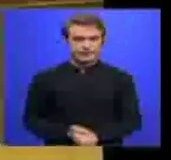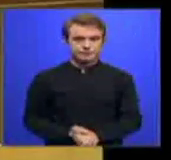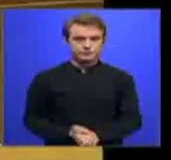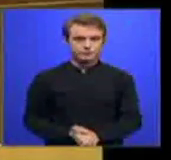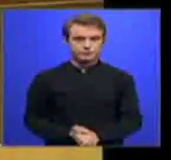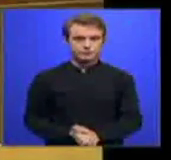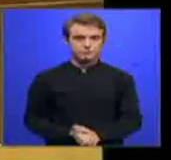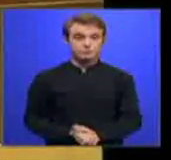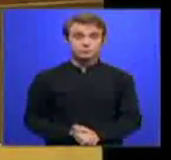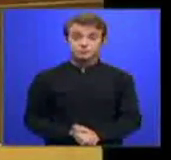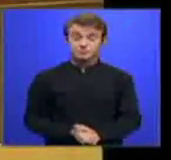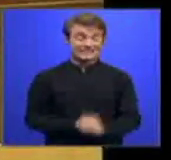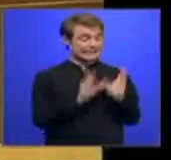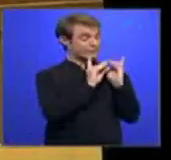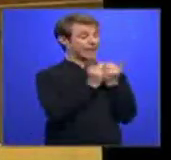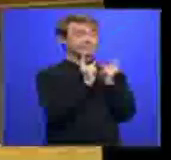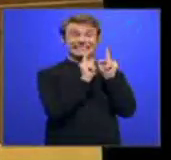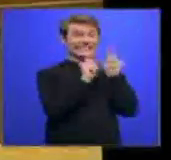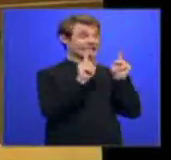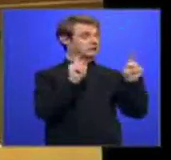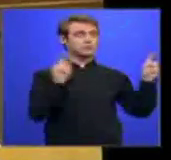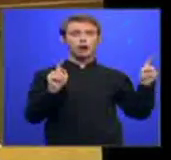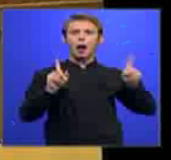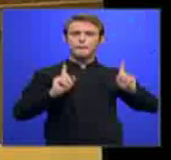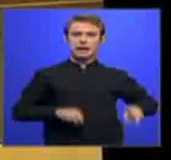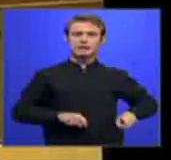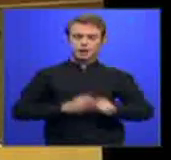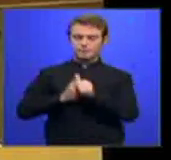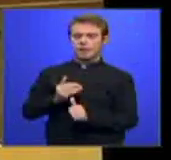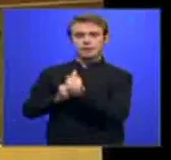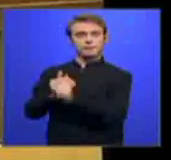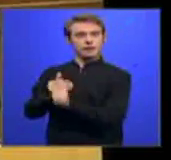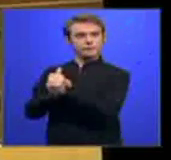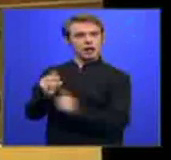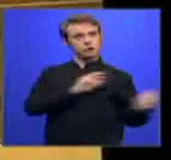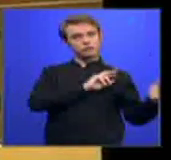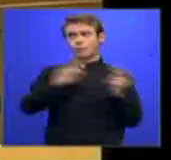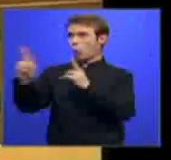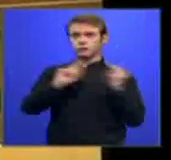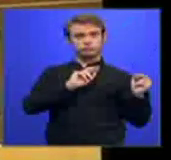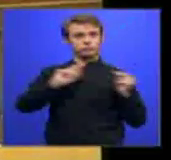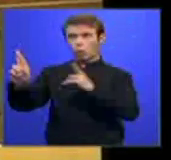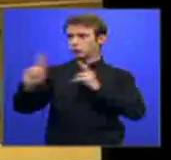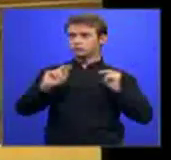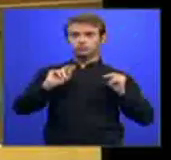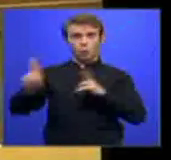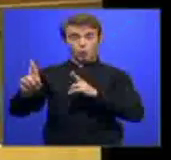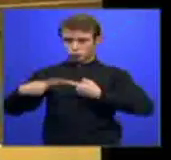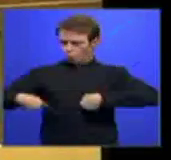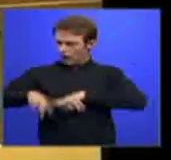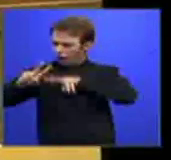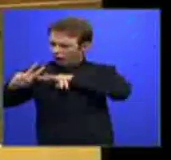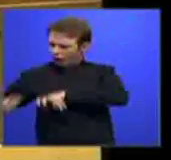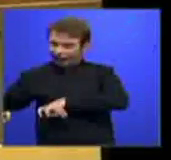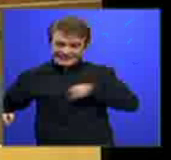Departments are required to submit monthly reports so that we can monitor